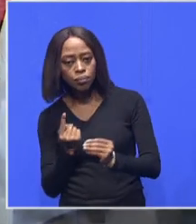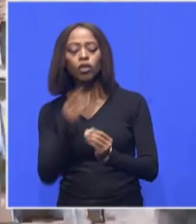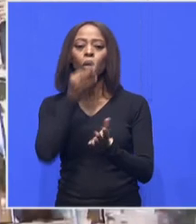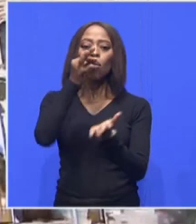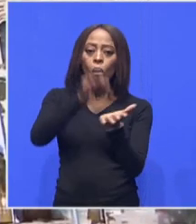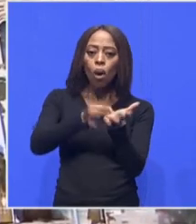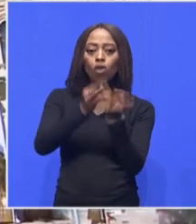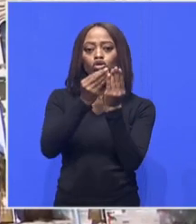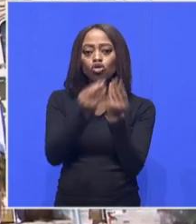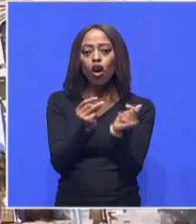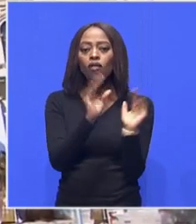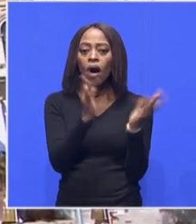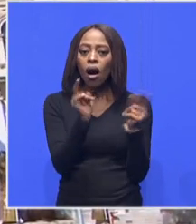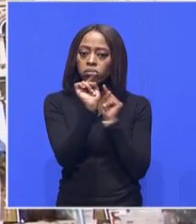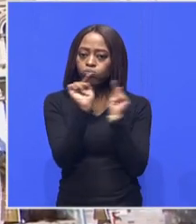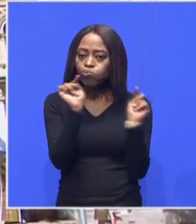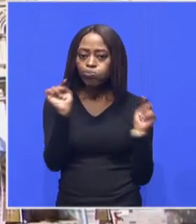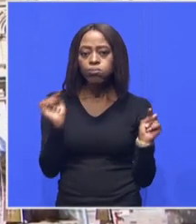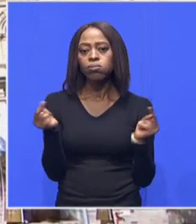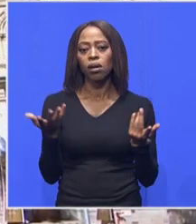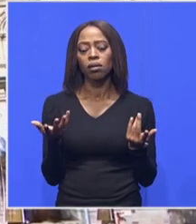their own suggestions.